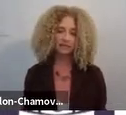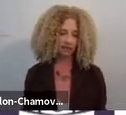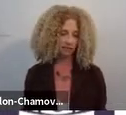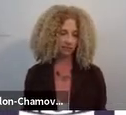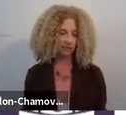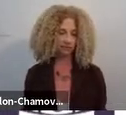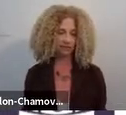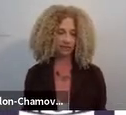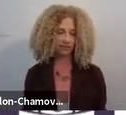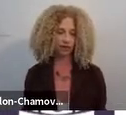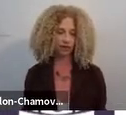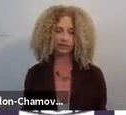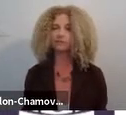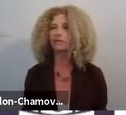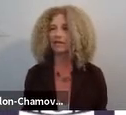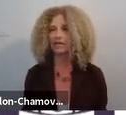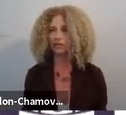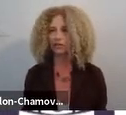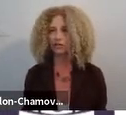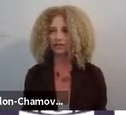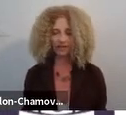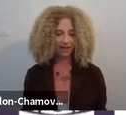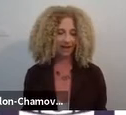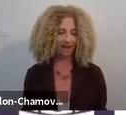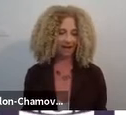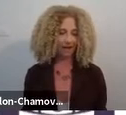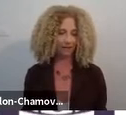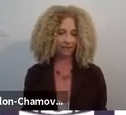had a team of simultaneous audio simplification,